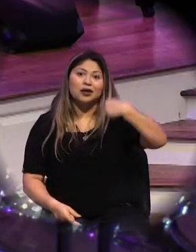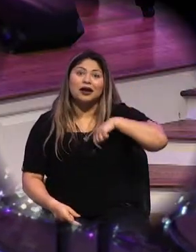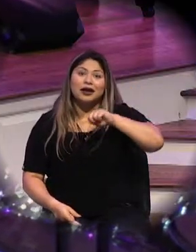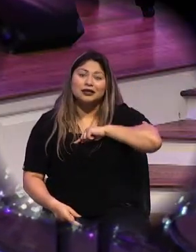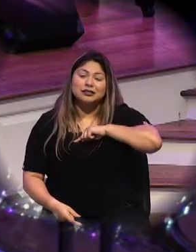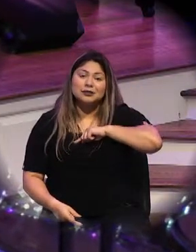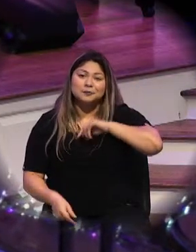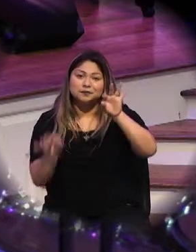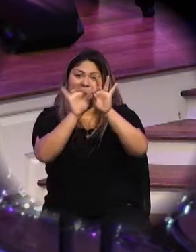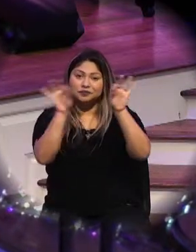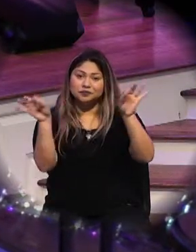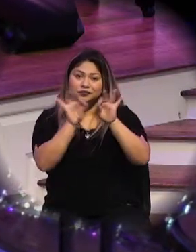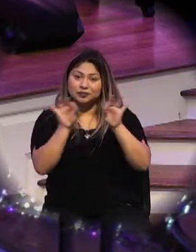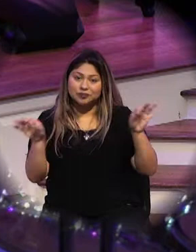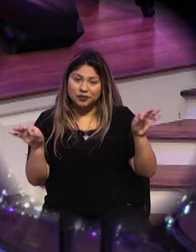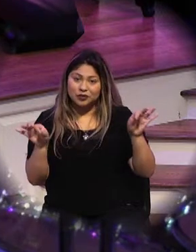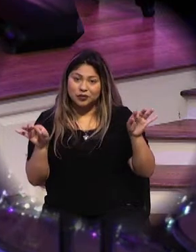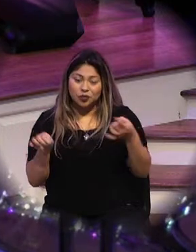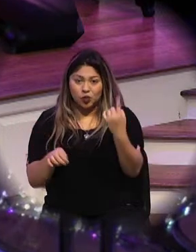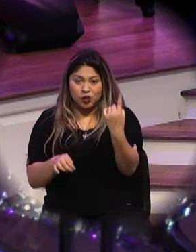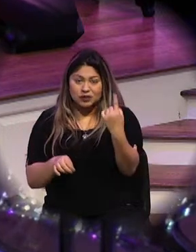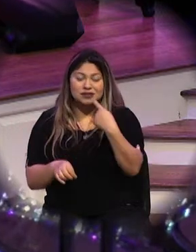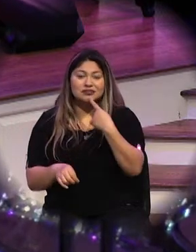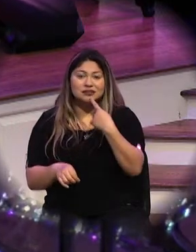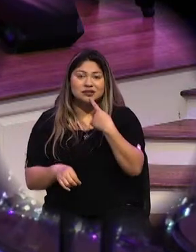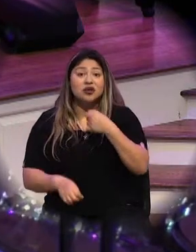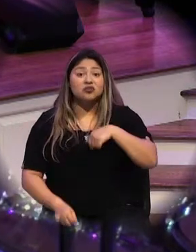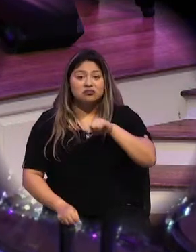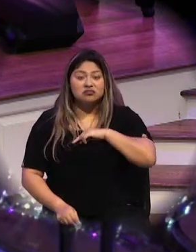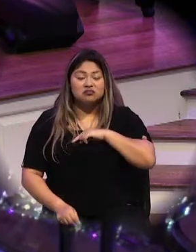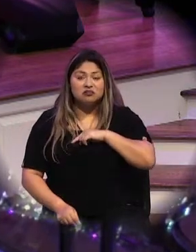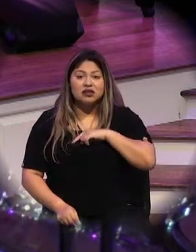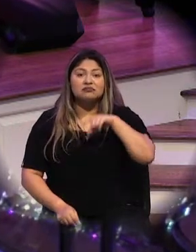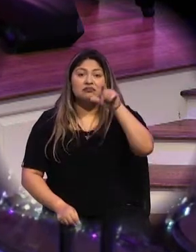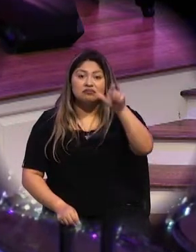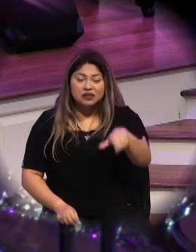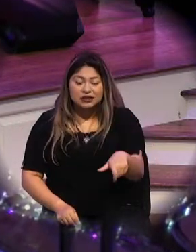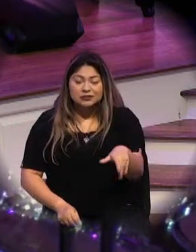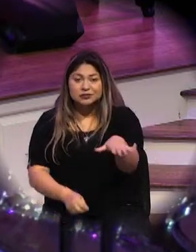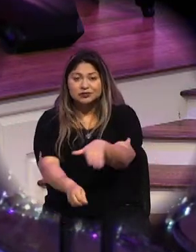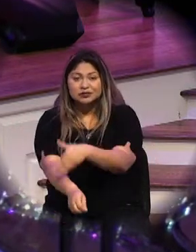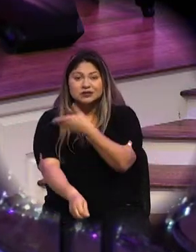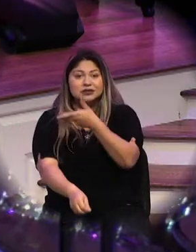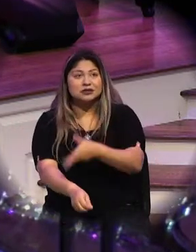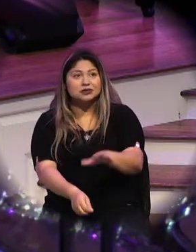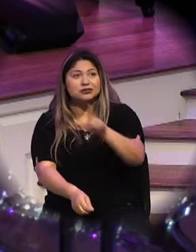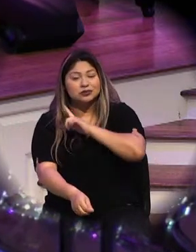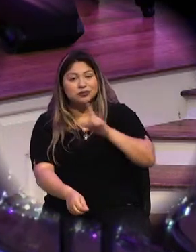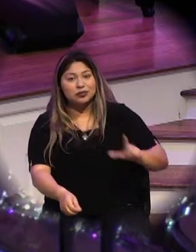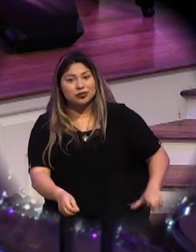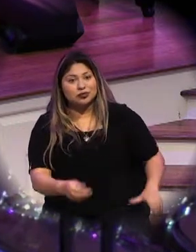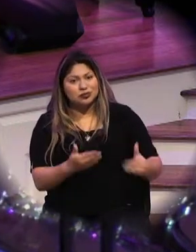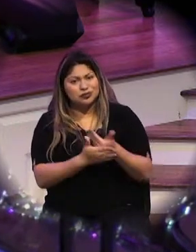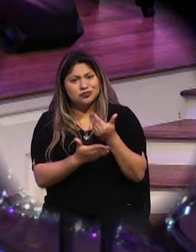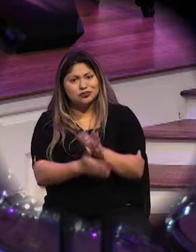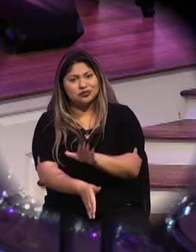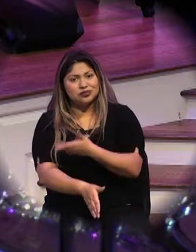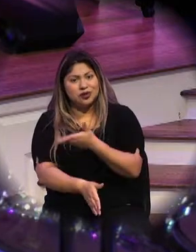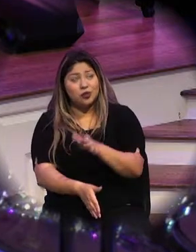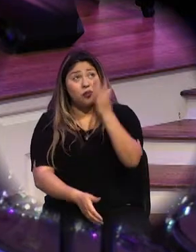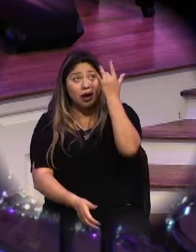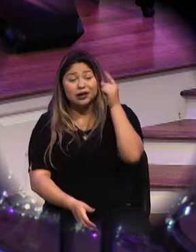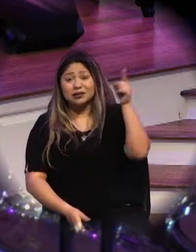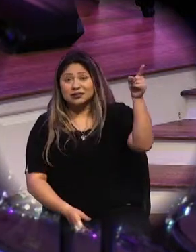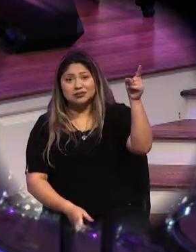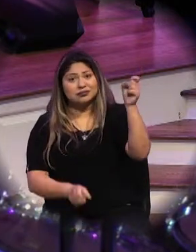that we are to sing to the Lord a new song, for he has done marvelous things. His right hand and his